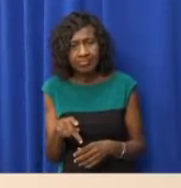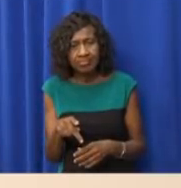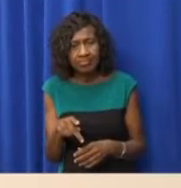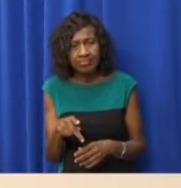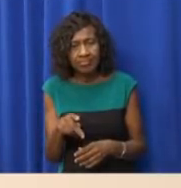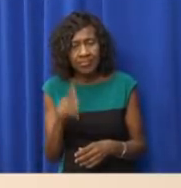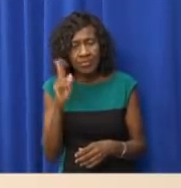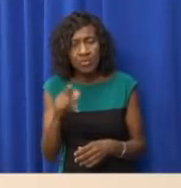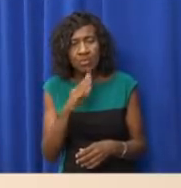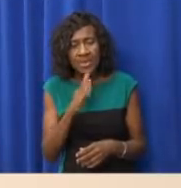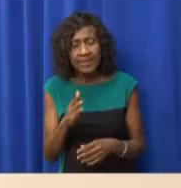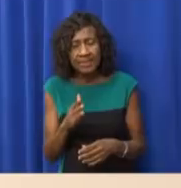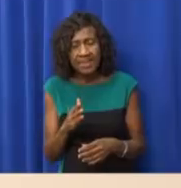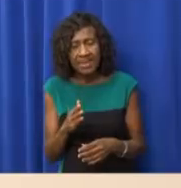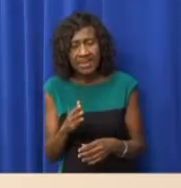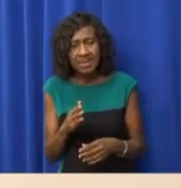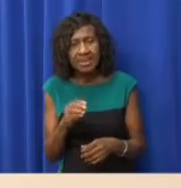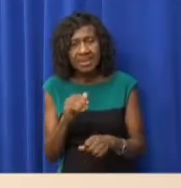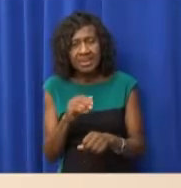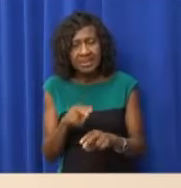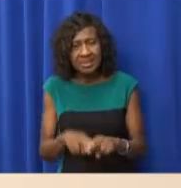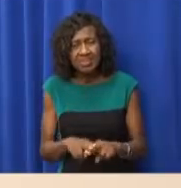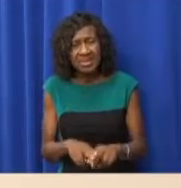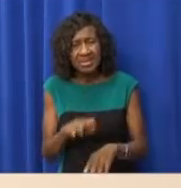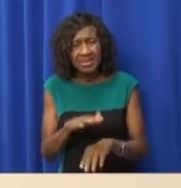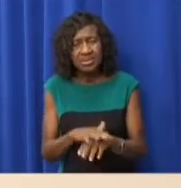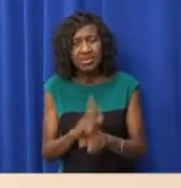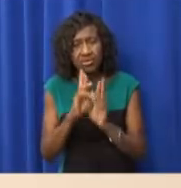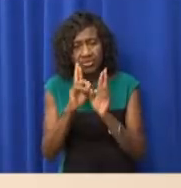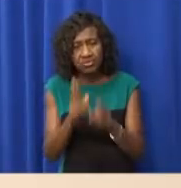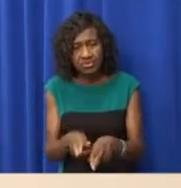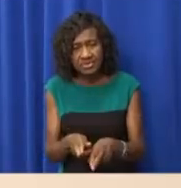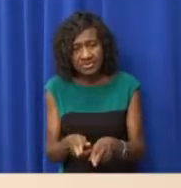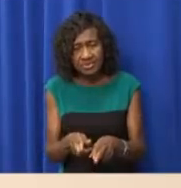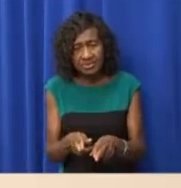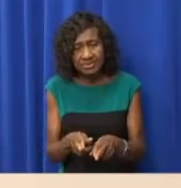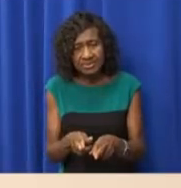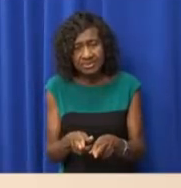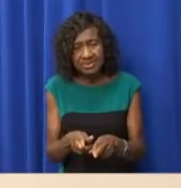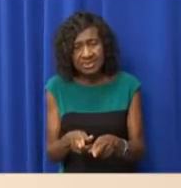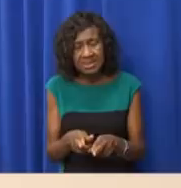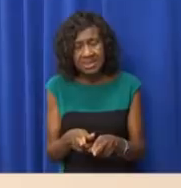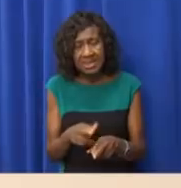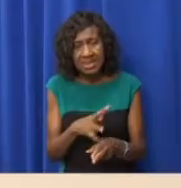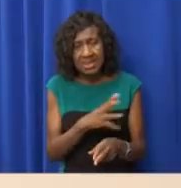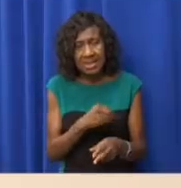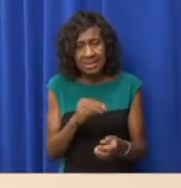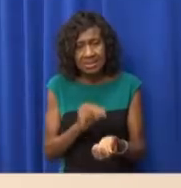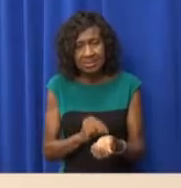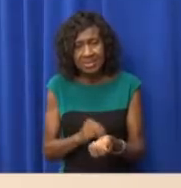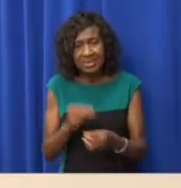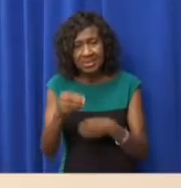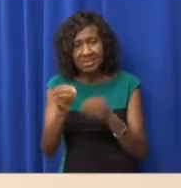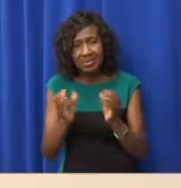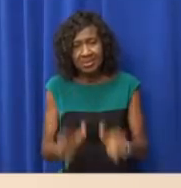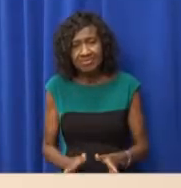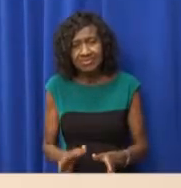determination by the Chief Medical Officer as to whether or not it is safe to have those events. I suspect he's going to say no.